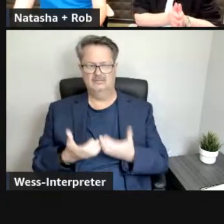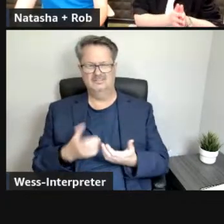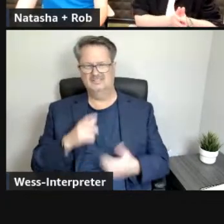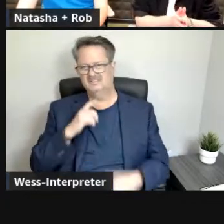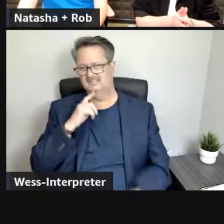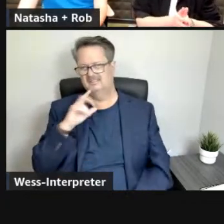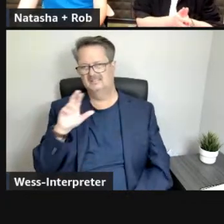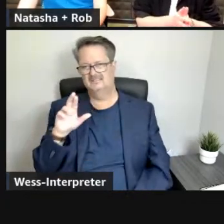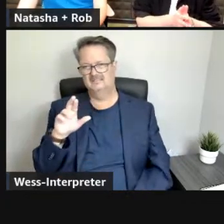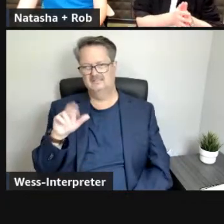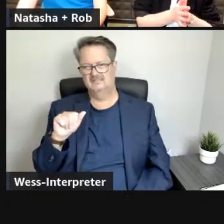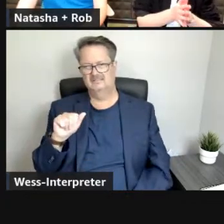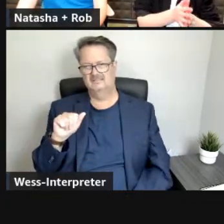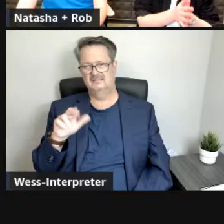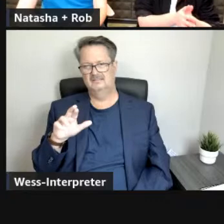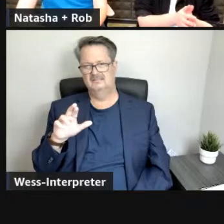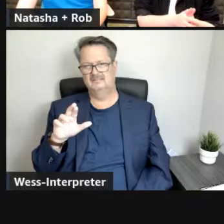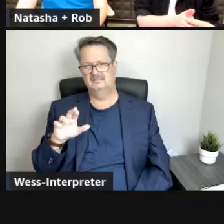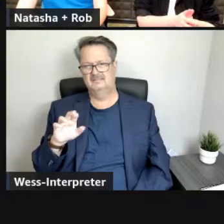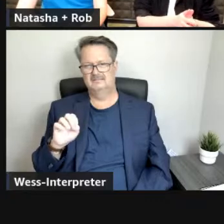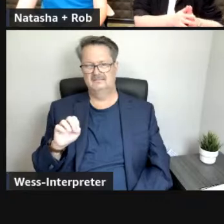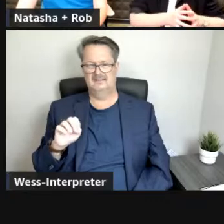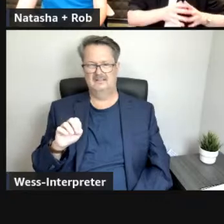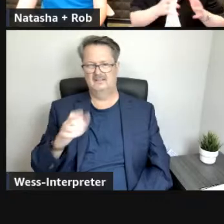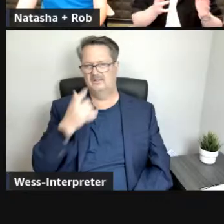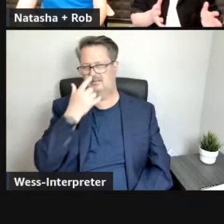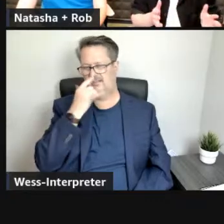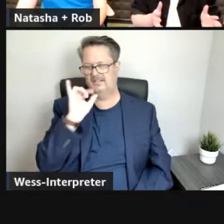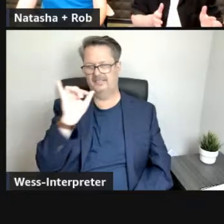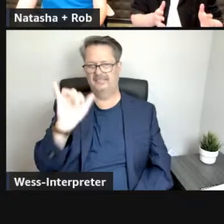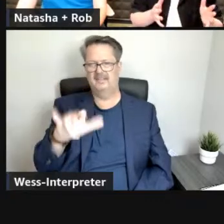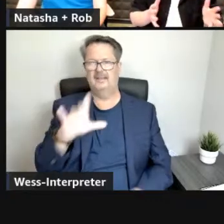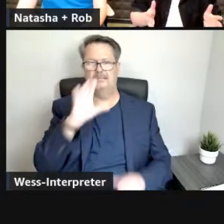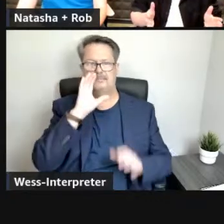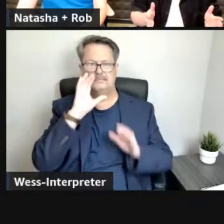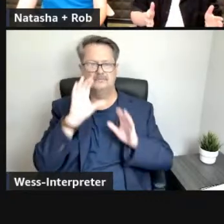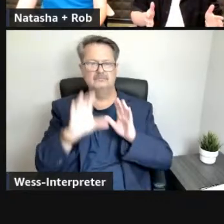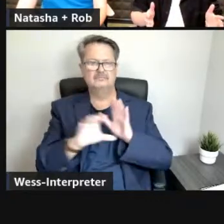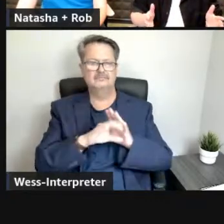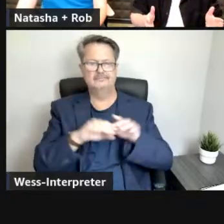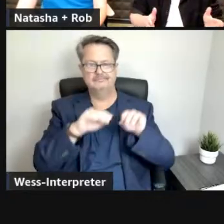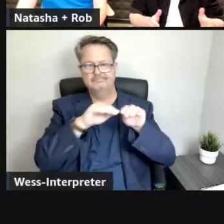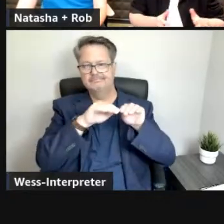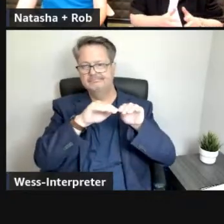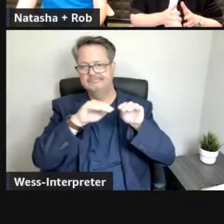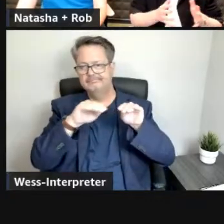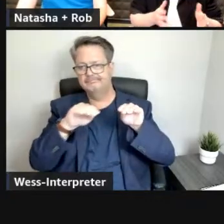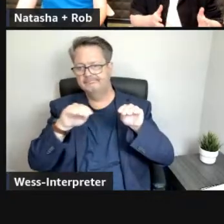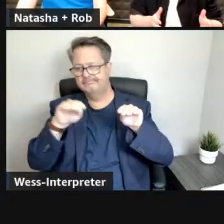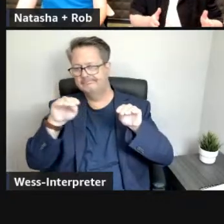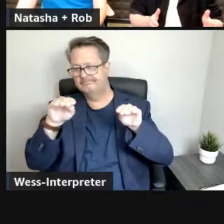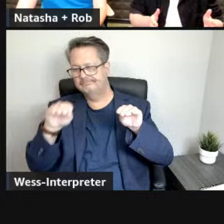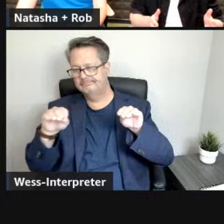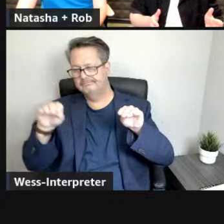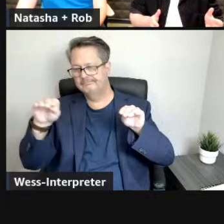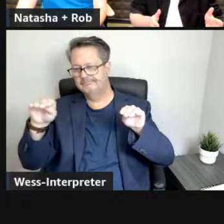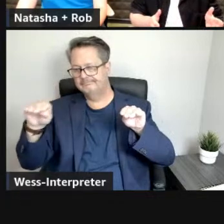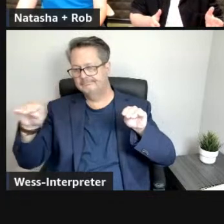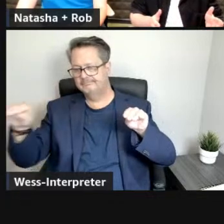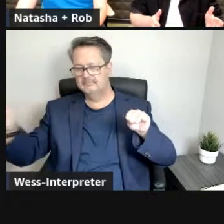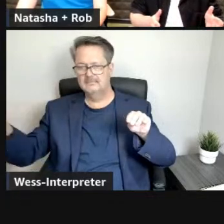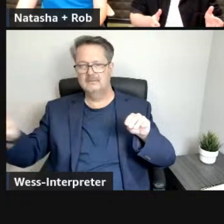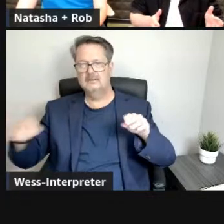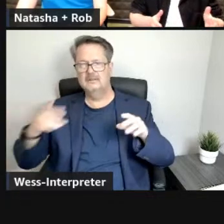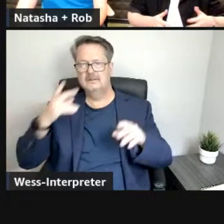an average compute utilization that looks a little bit like this, where things are quite flat, things are quite consistent. We can plan when we'll have those spikes